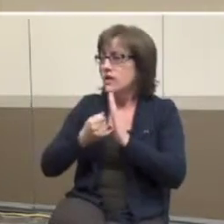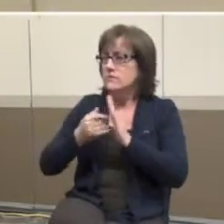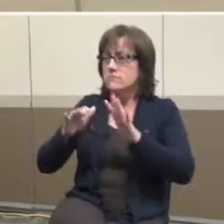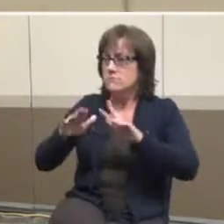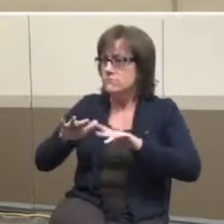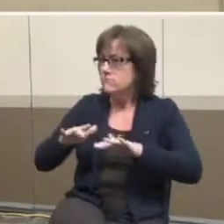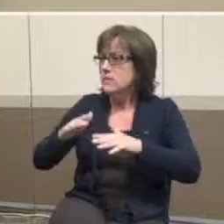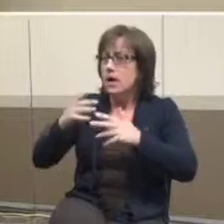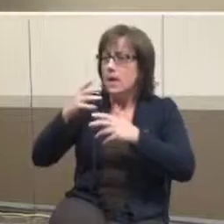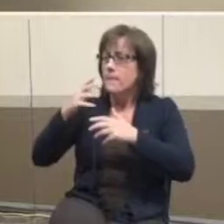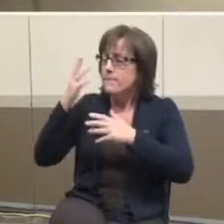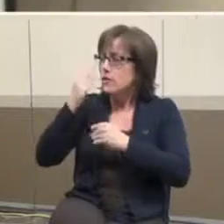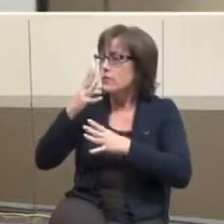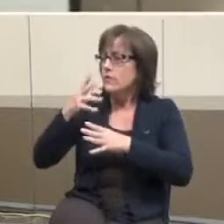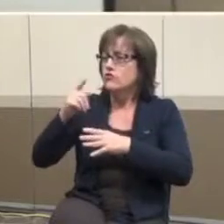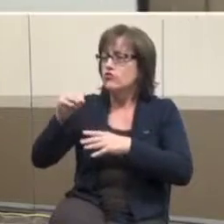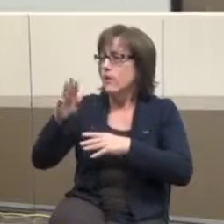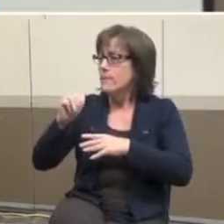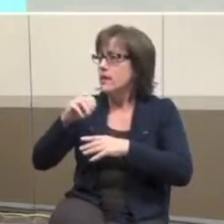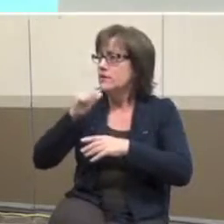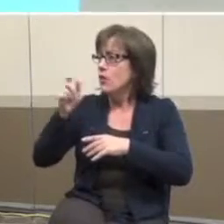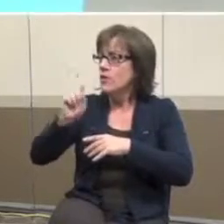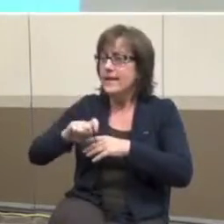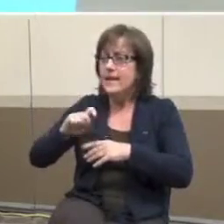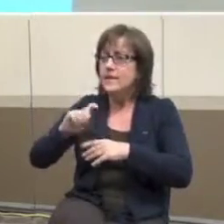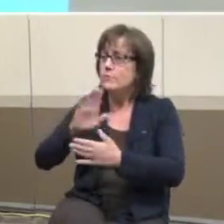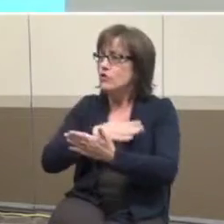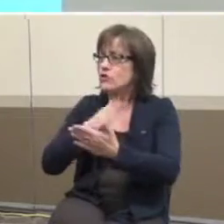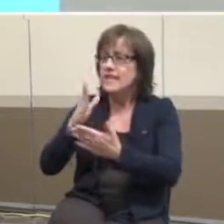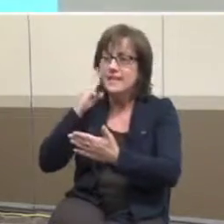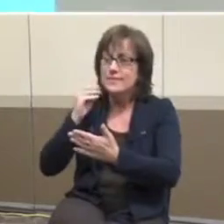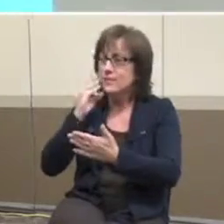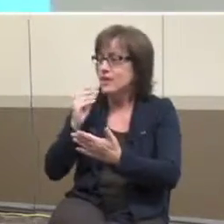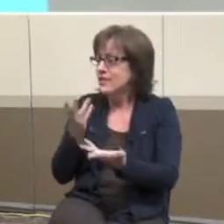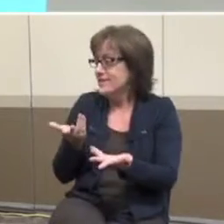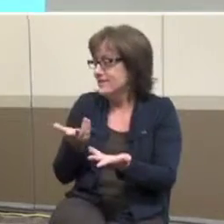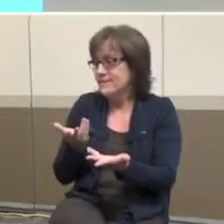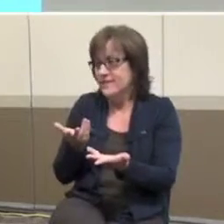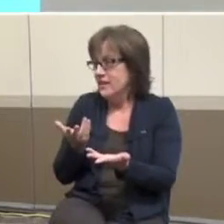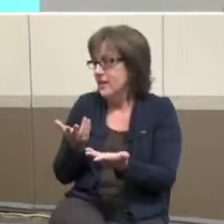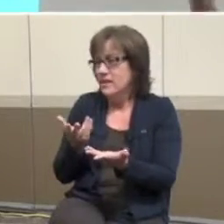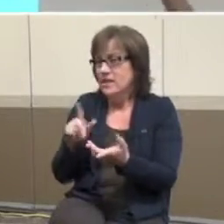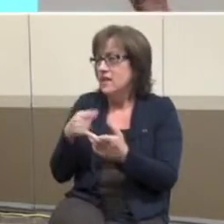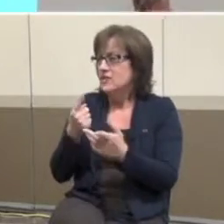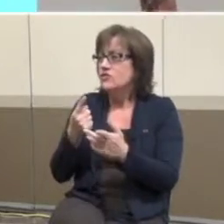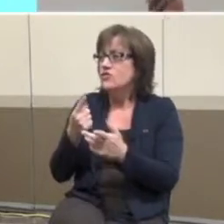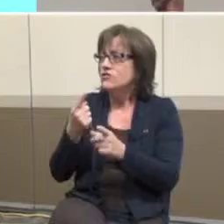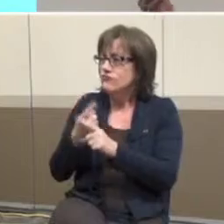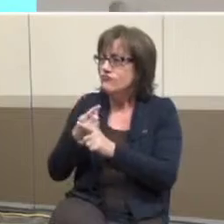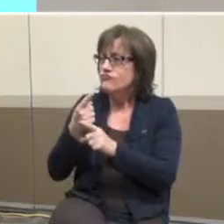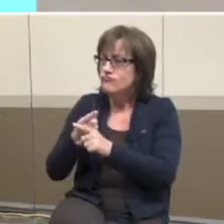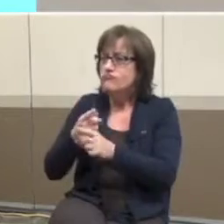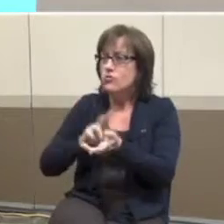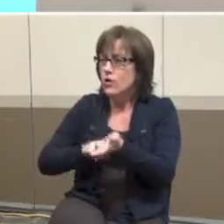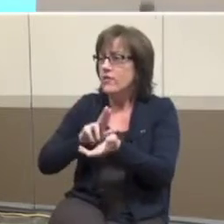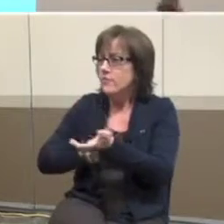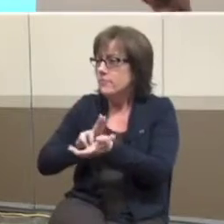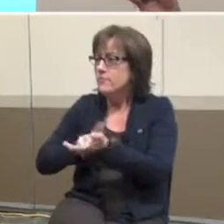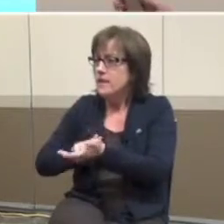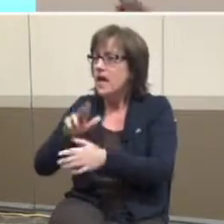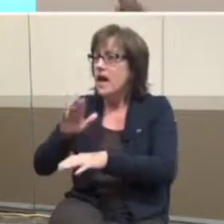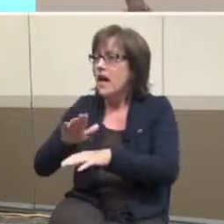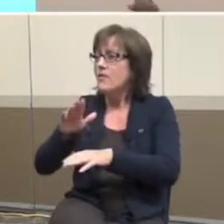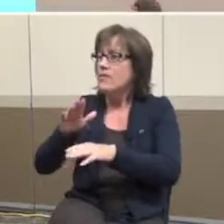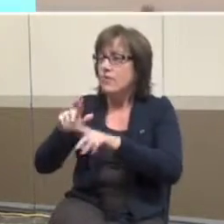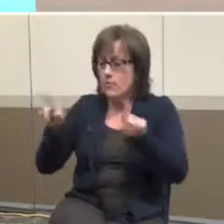drum. No musical experience is necessary for the thing I'm doing because we're really looking at just writing rhythms on the board that the students build. You don't